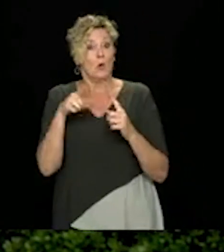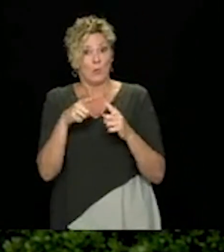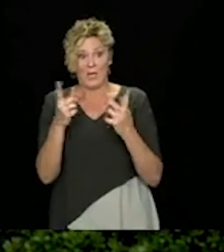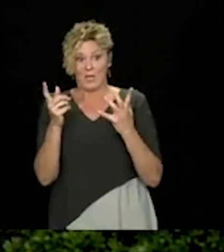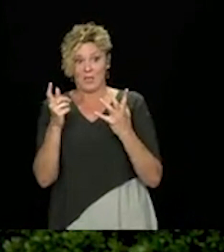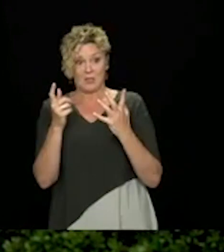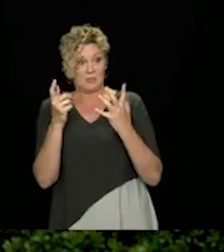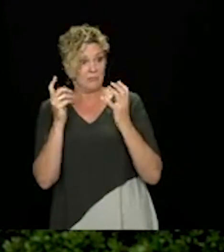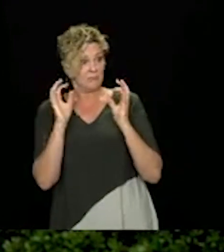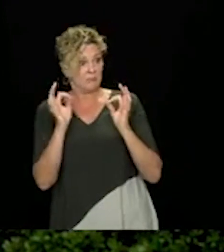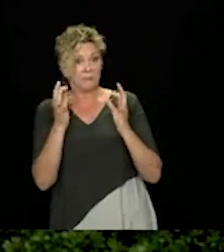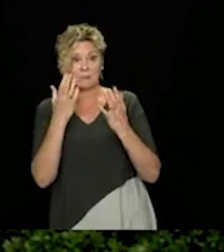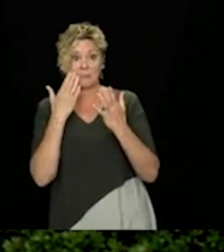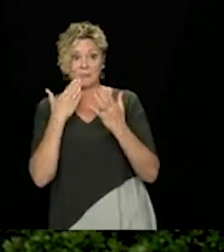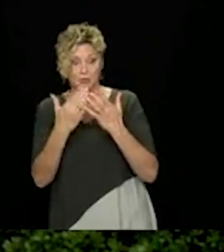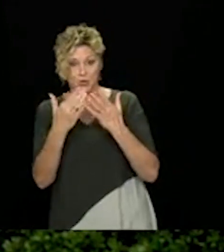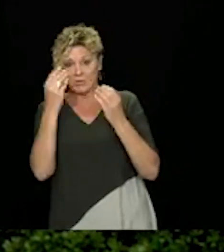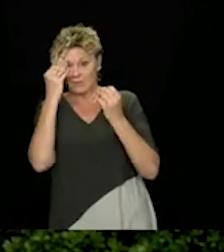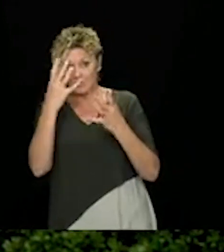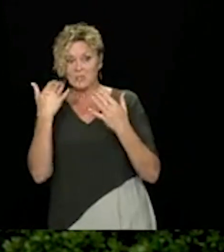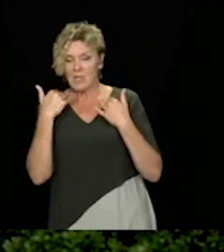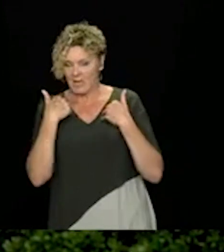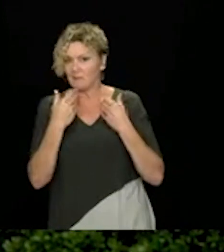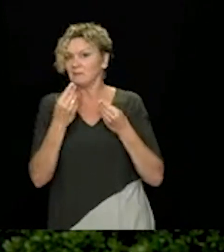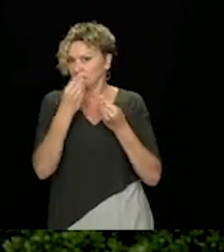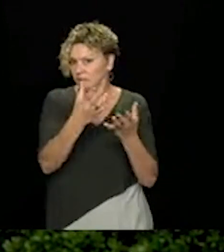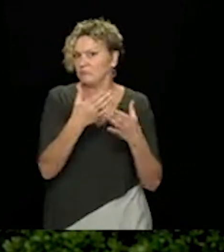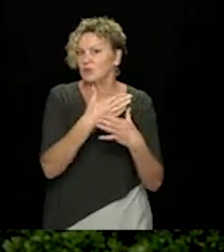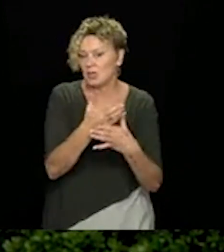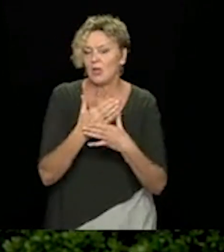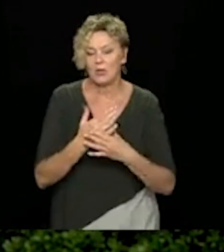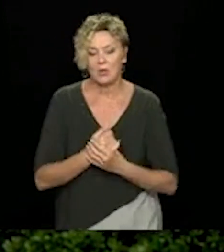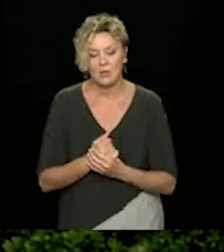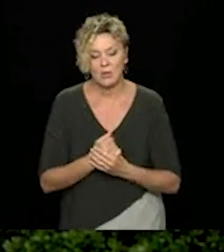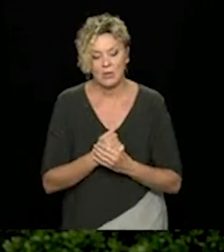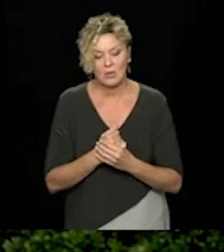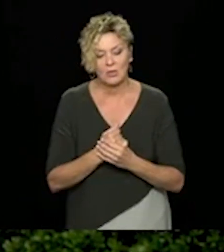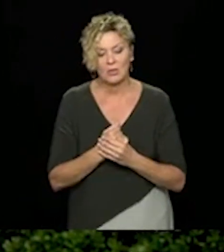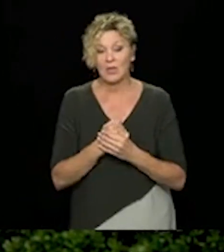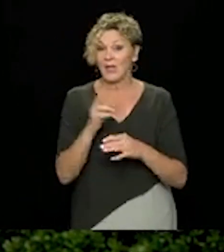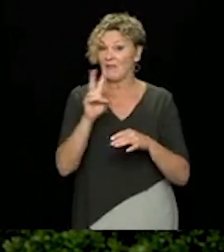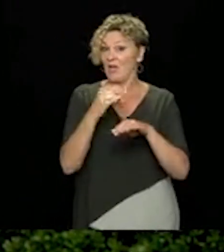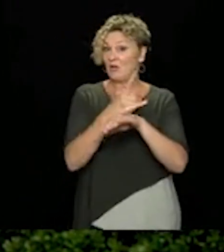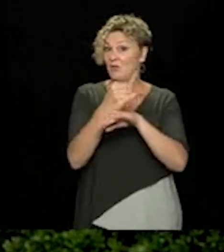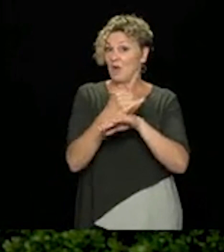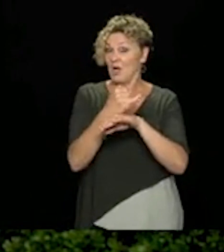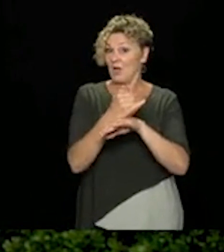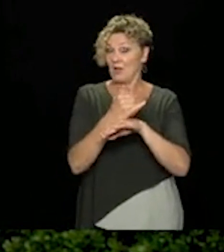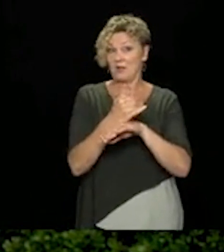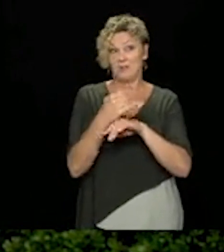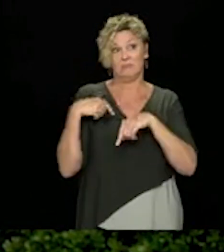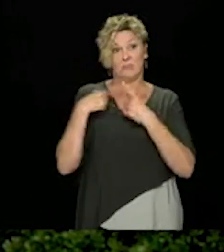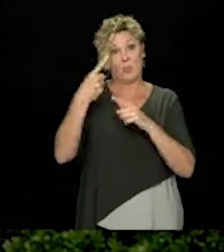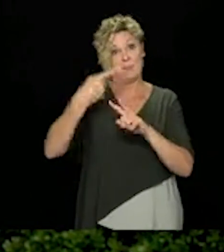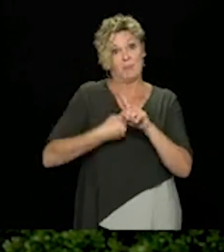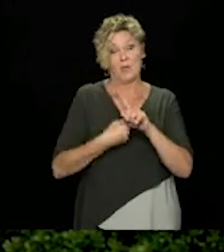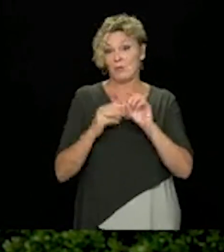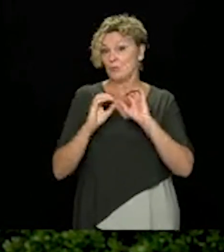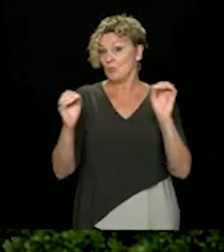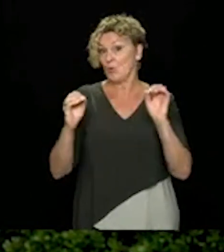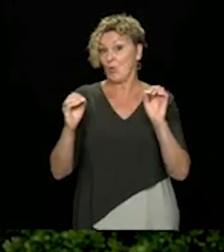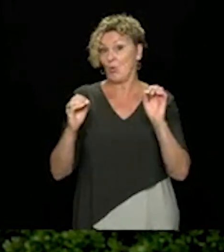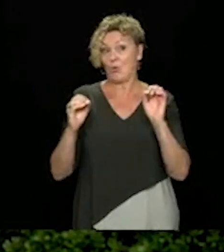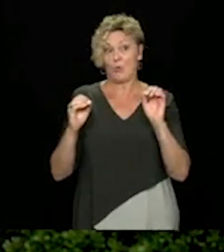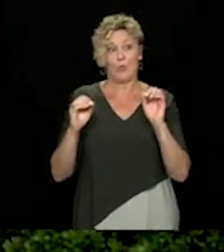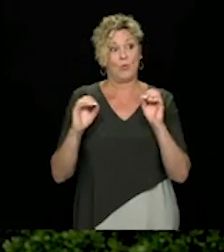possible. I think certainly British Columbia is doing well. Vancouver Island hasn't had an active case in over a month. And I think that should